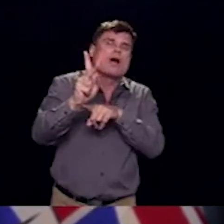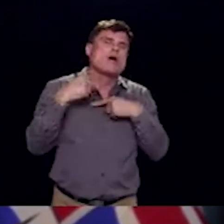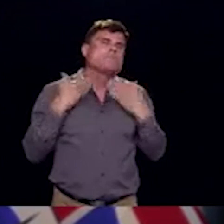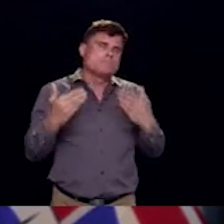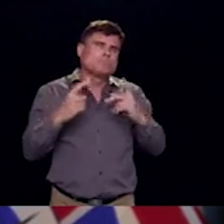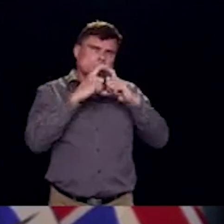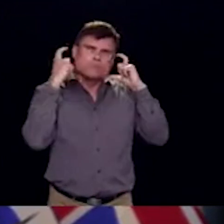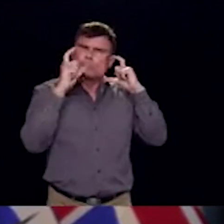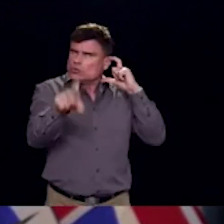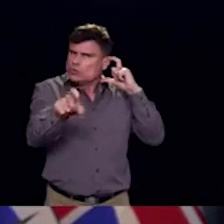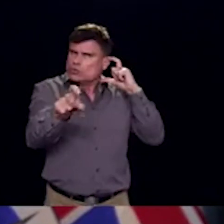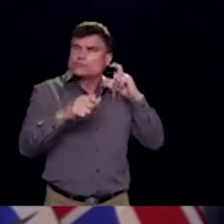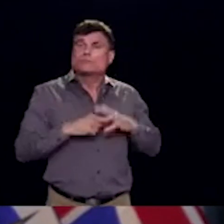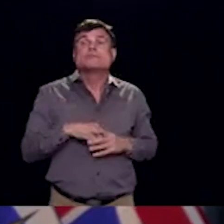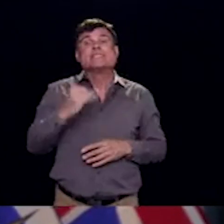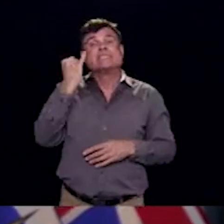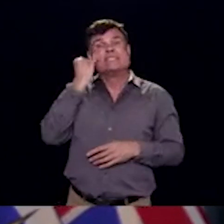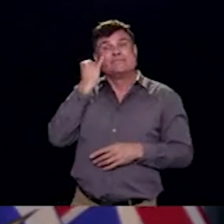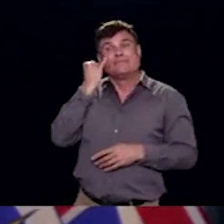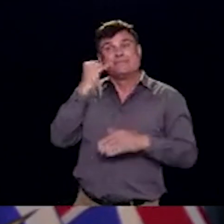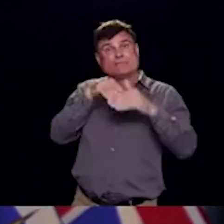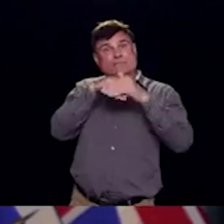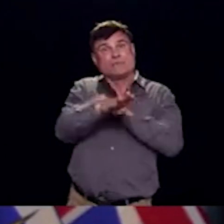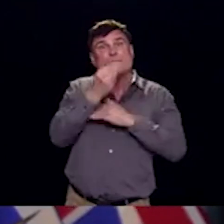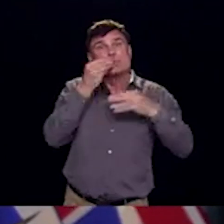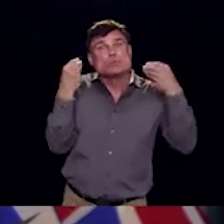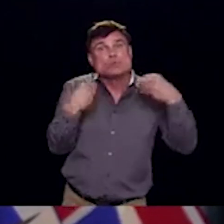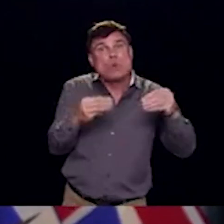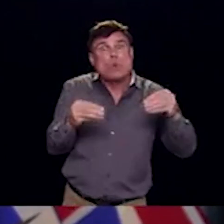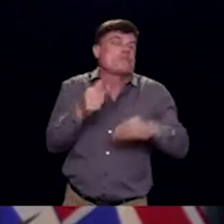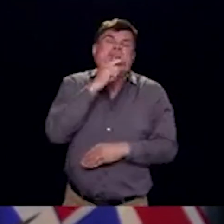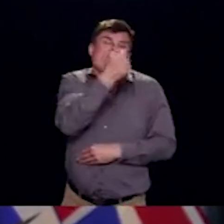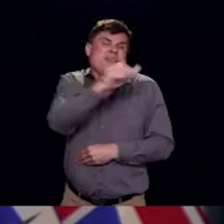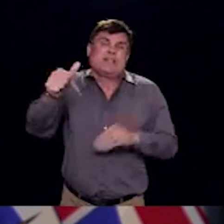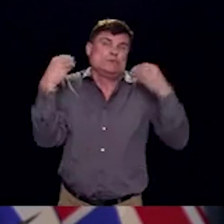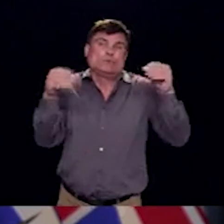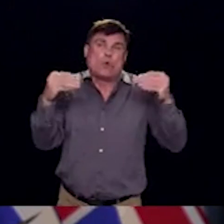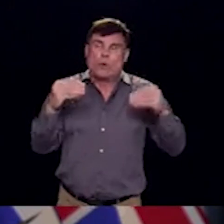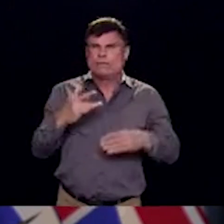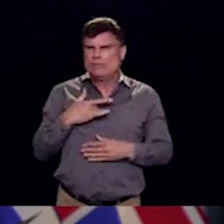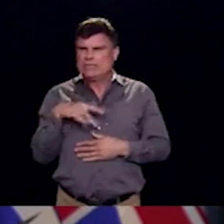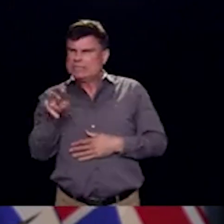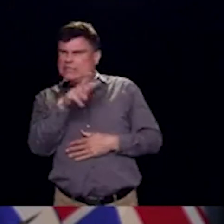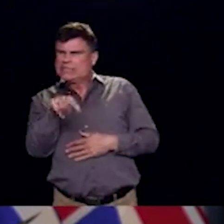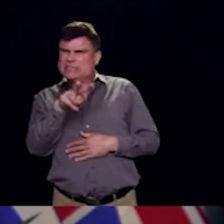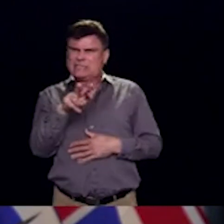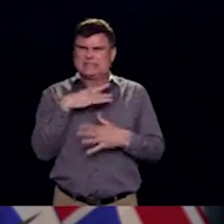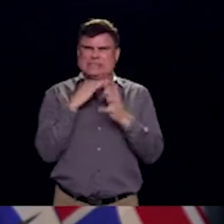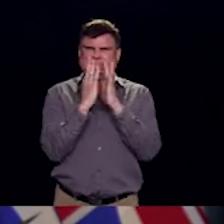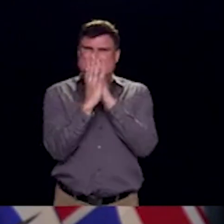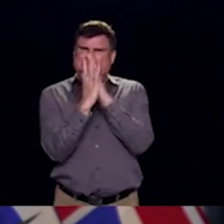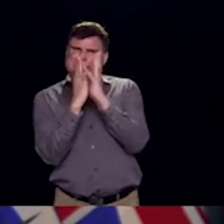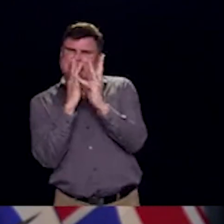the distance apart from people, we should be wearing masks. And I do that, and that's the expectation we should have. There's